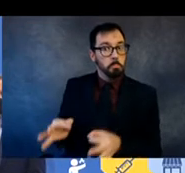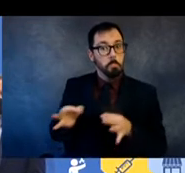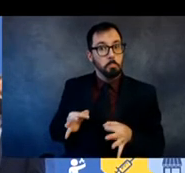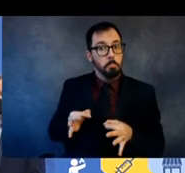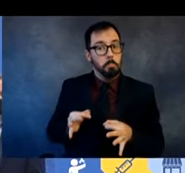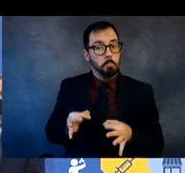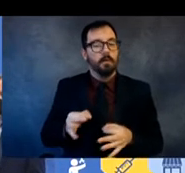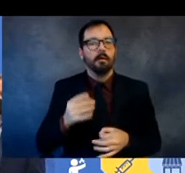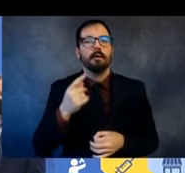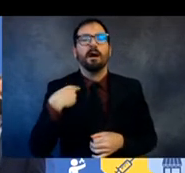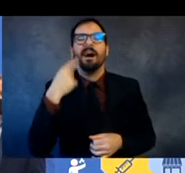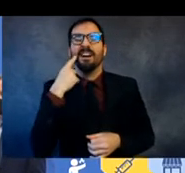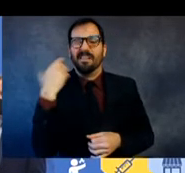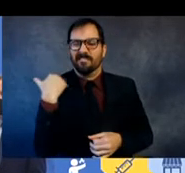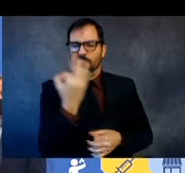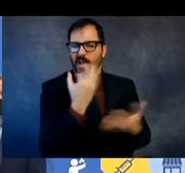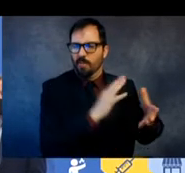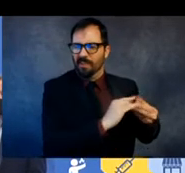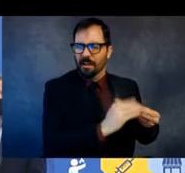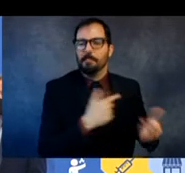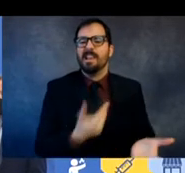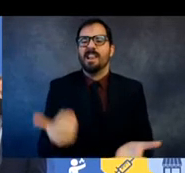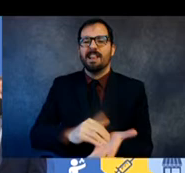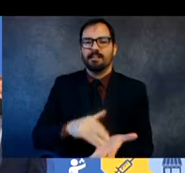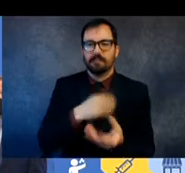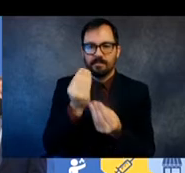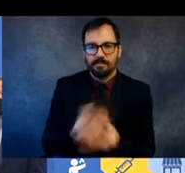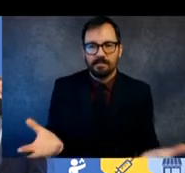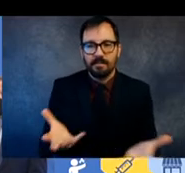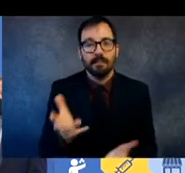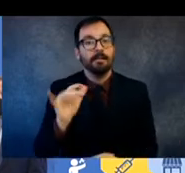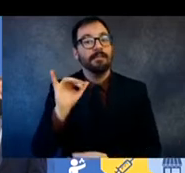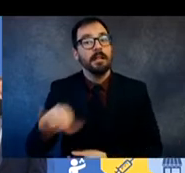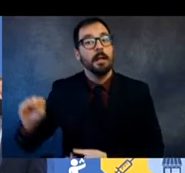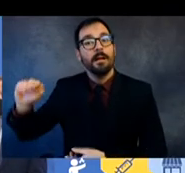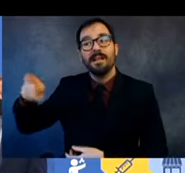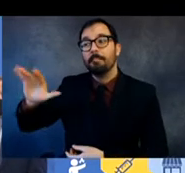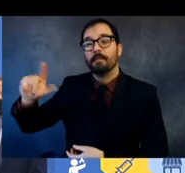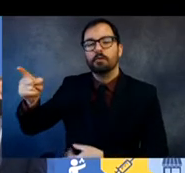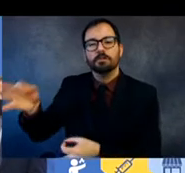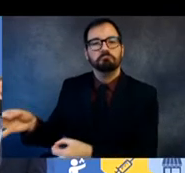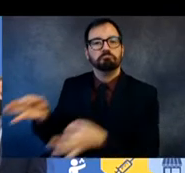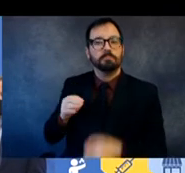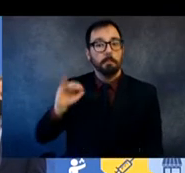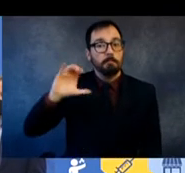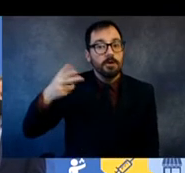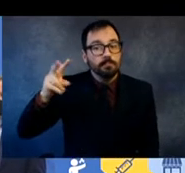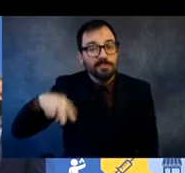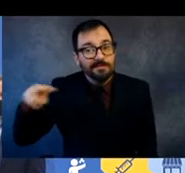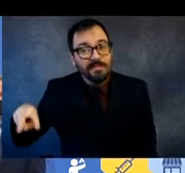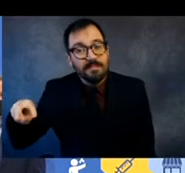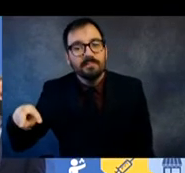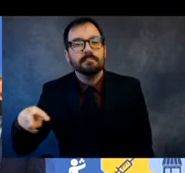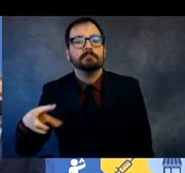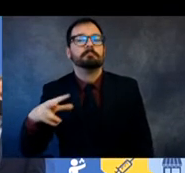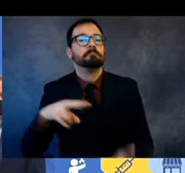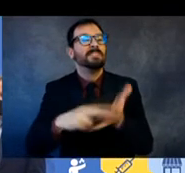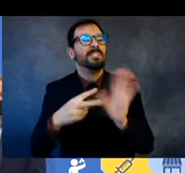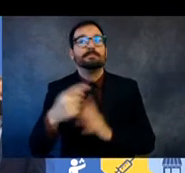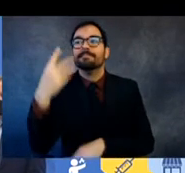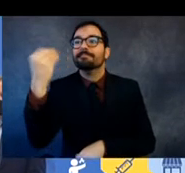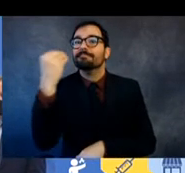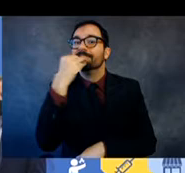today, that we are moving up the opening date to March 22nd. We will once again allow dining on some roadways and public